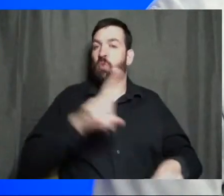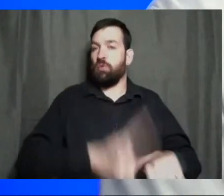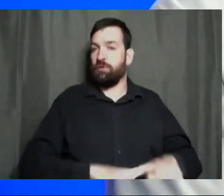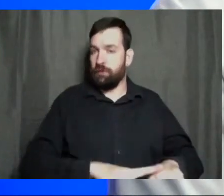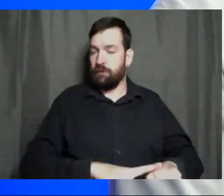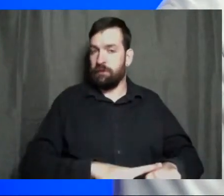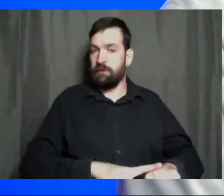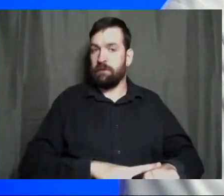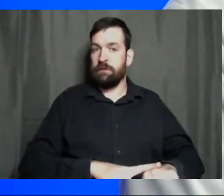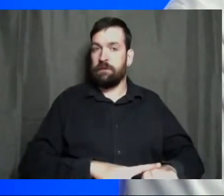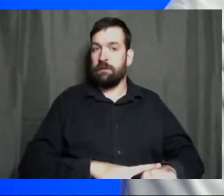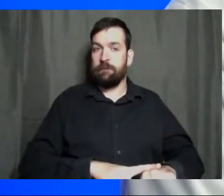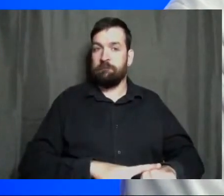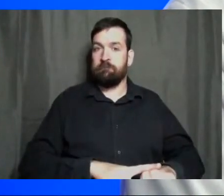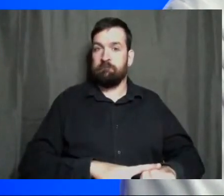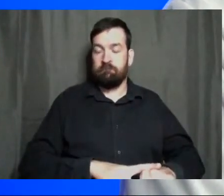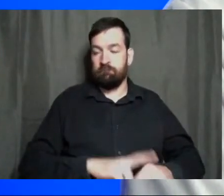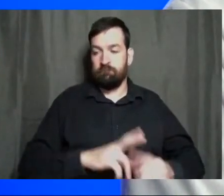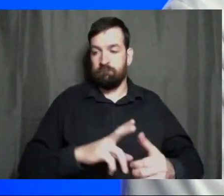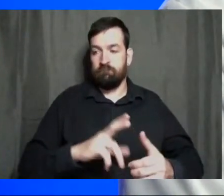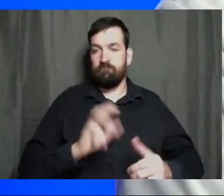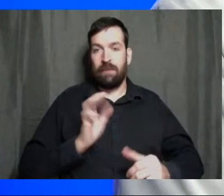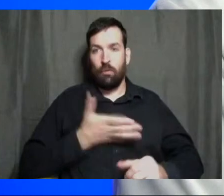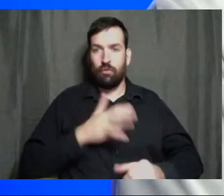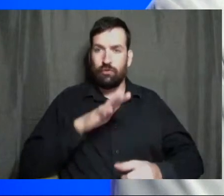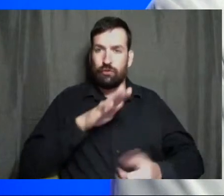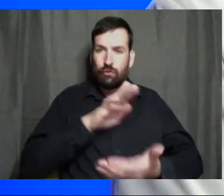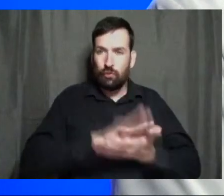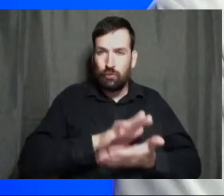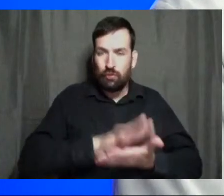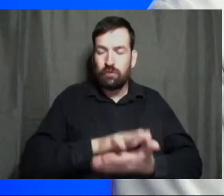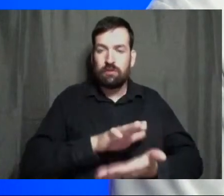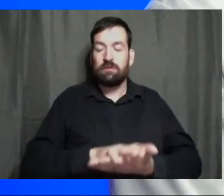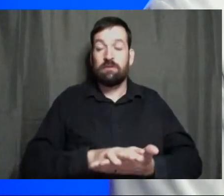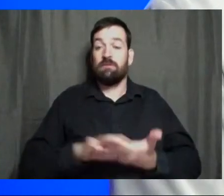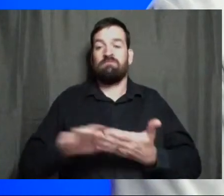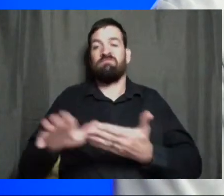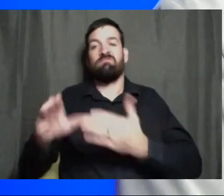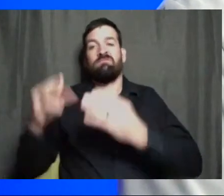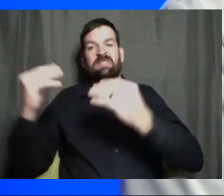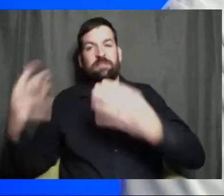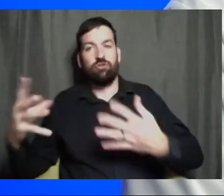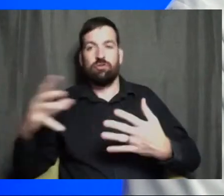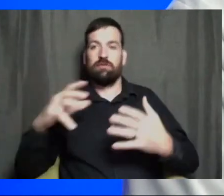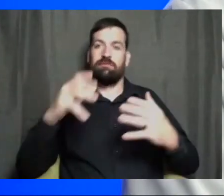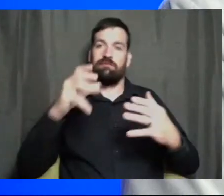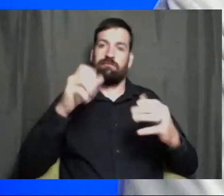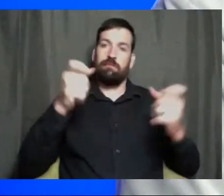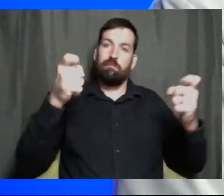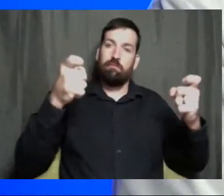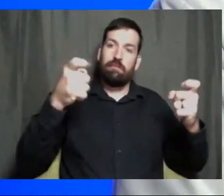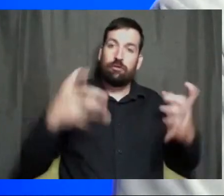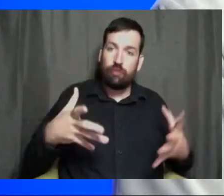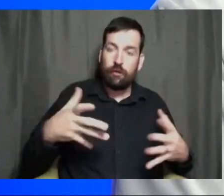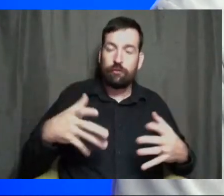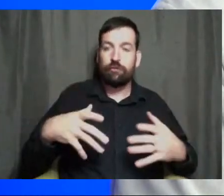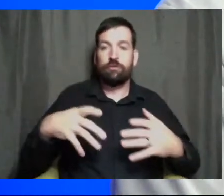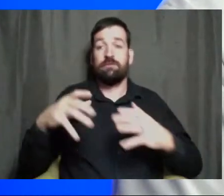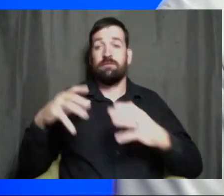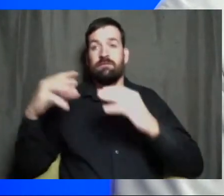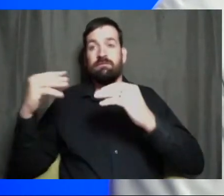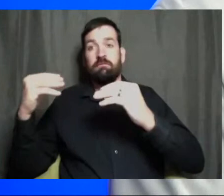the commitment of our schools, whether it's teachers or administrators and parents, we want our kids educated. We want to